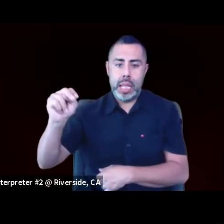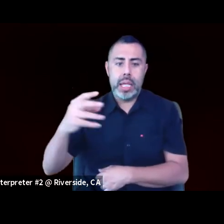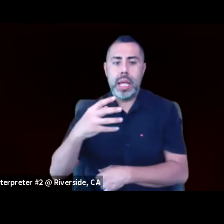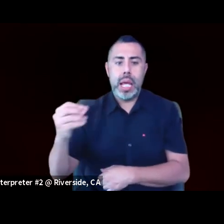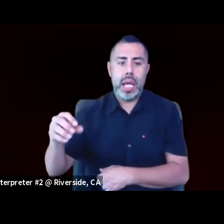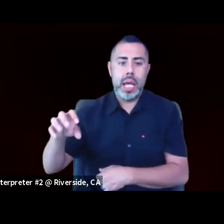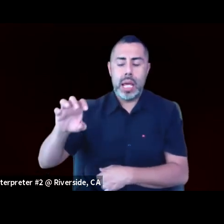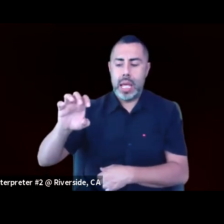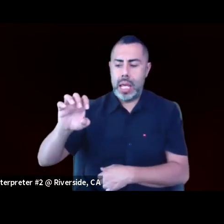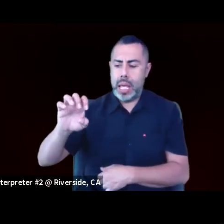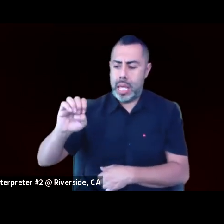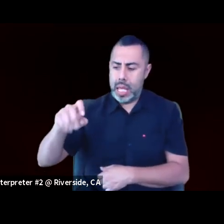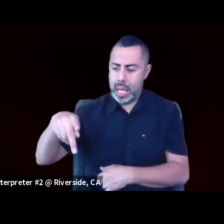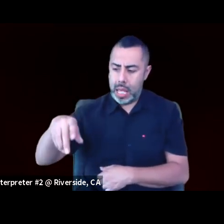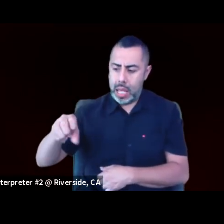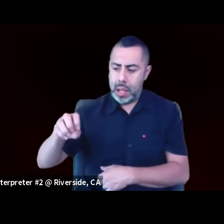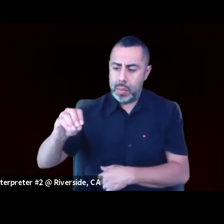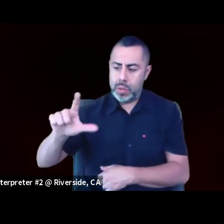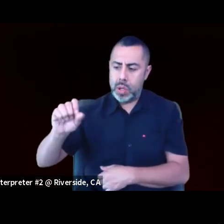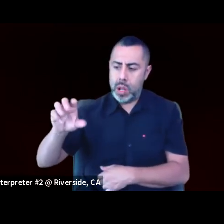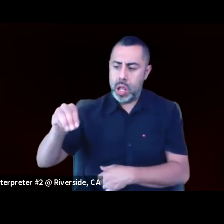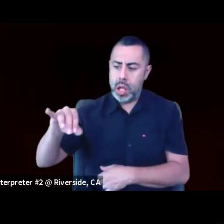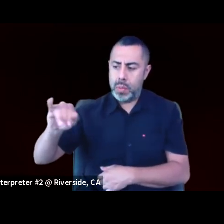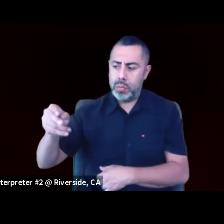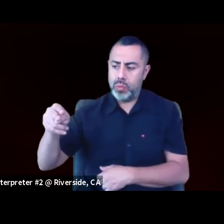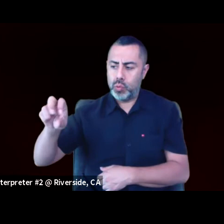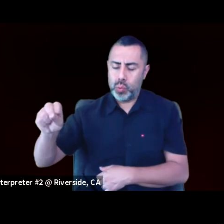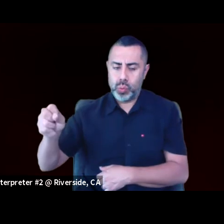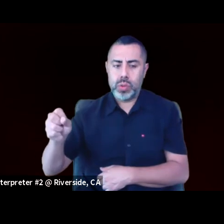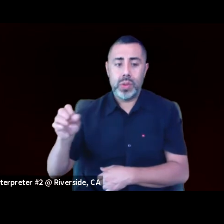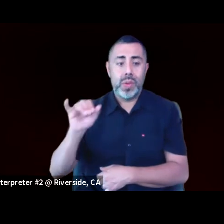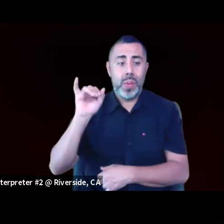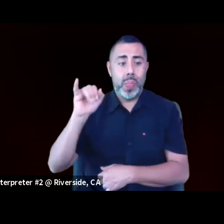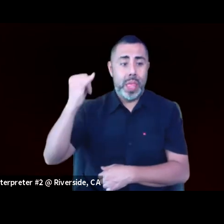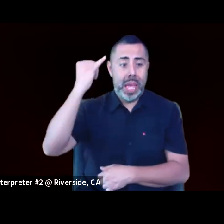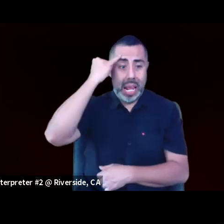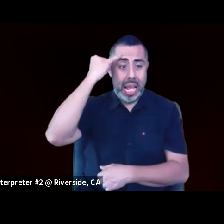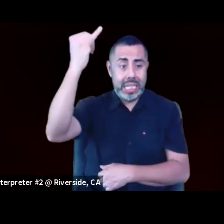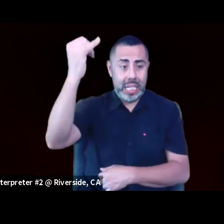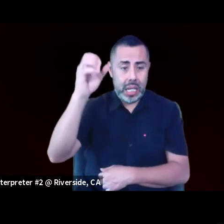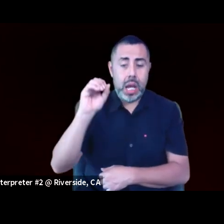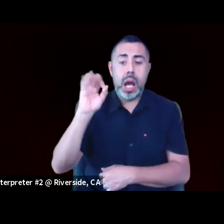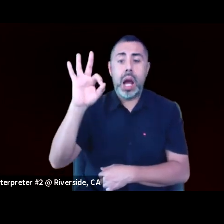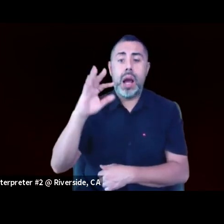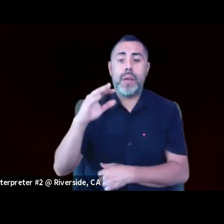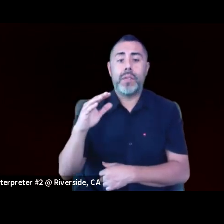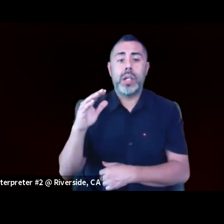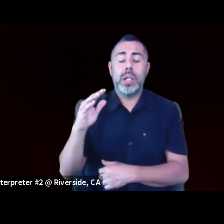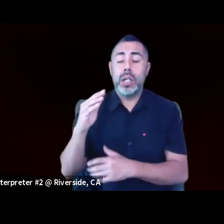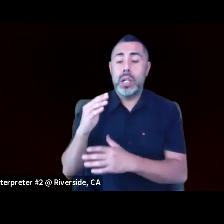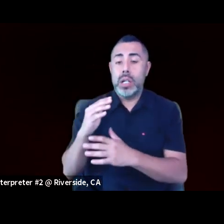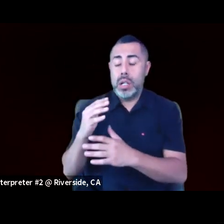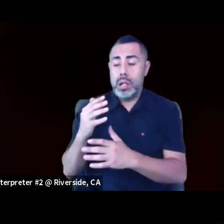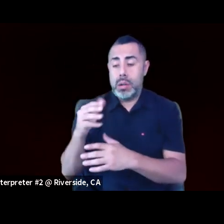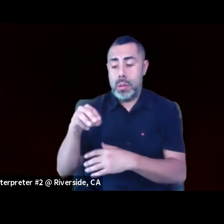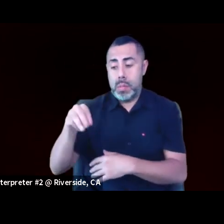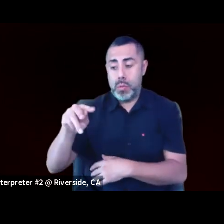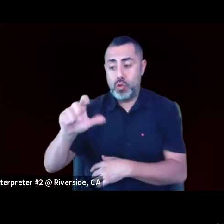aid society transformed over time into insurance